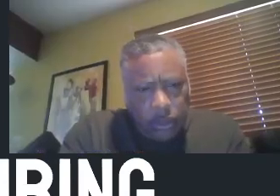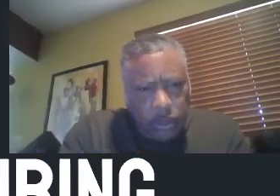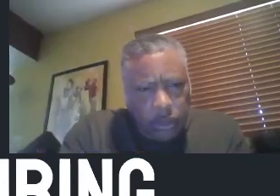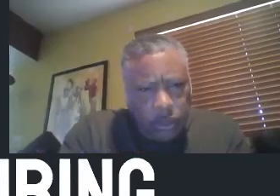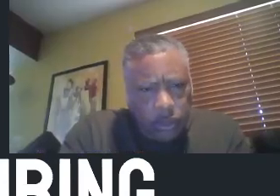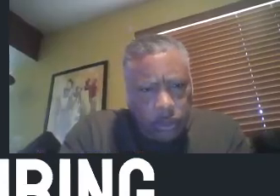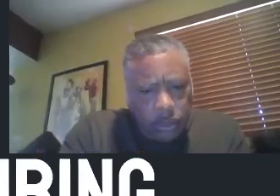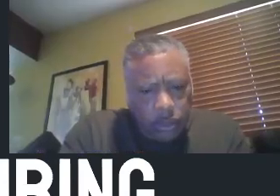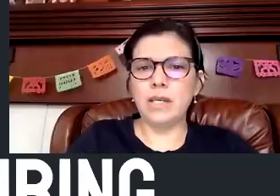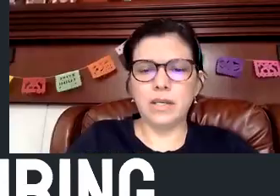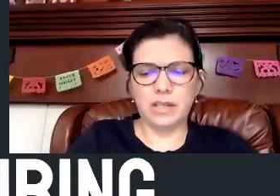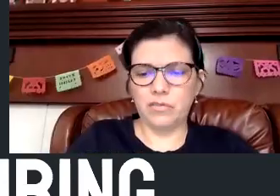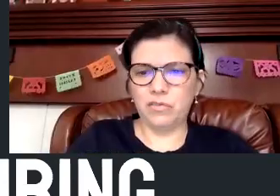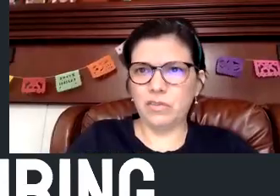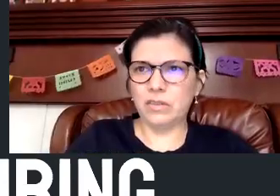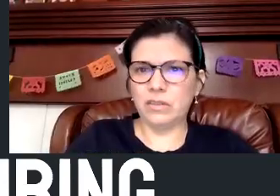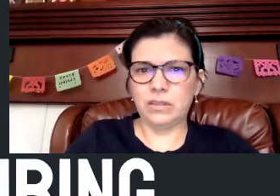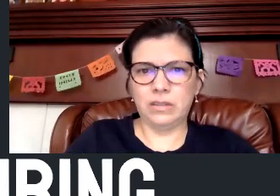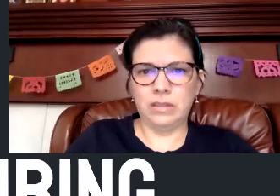All right, we are going live.